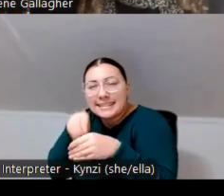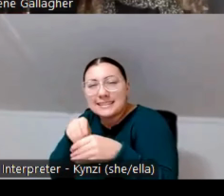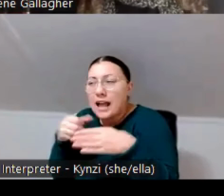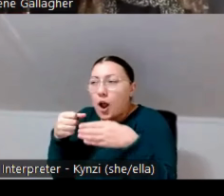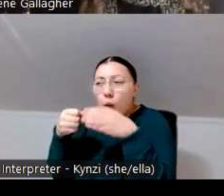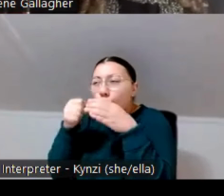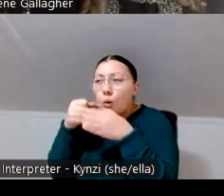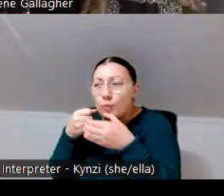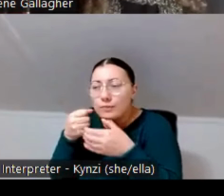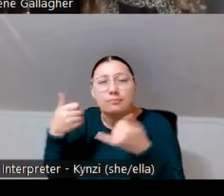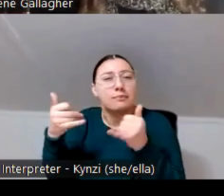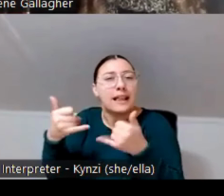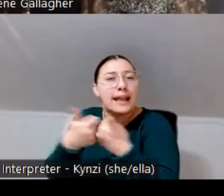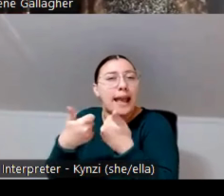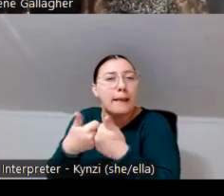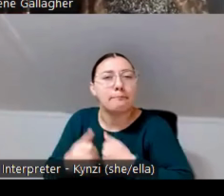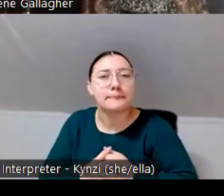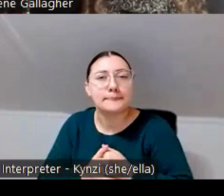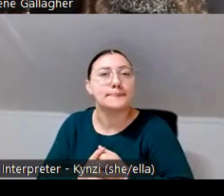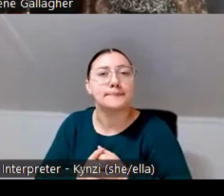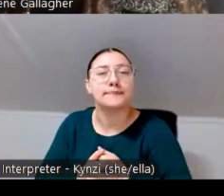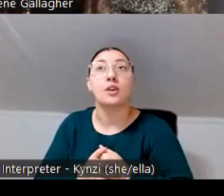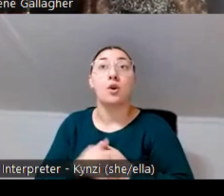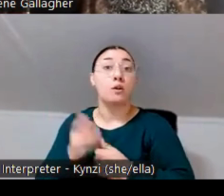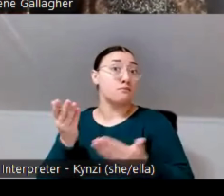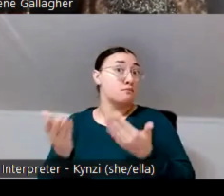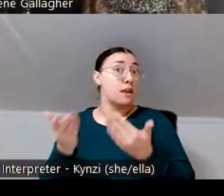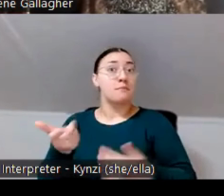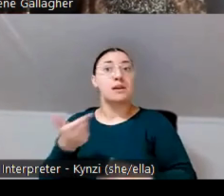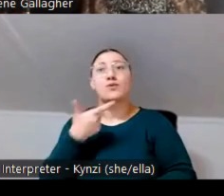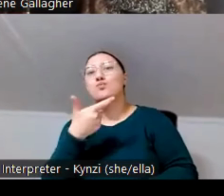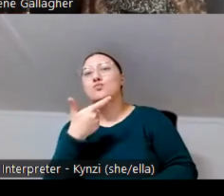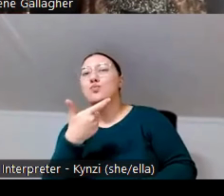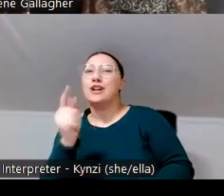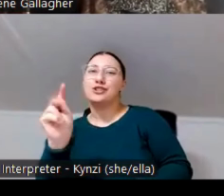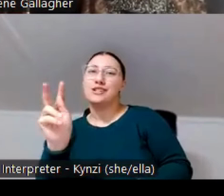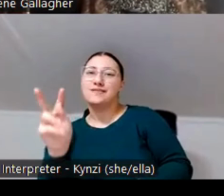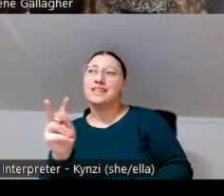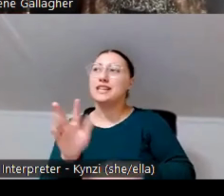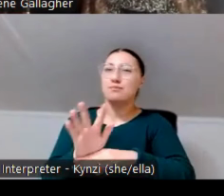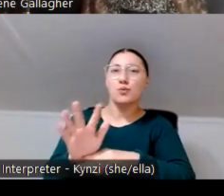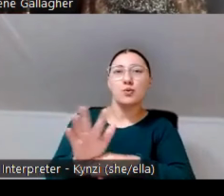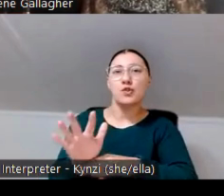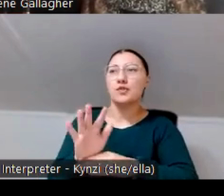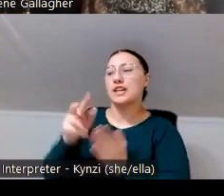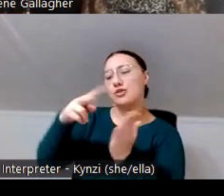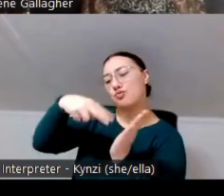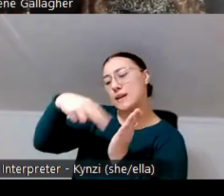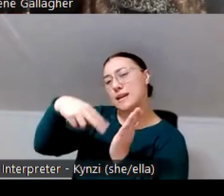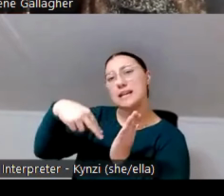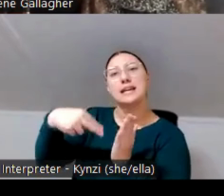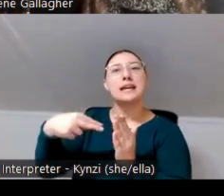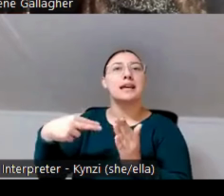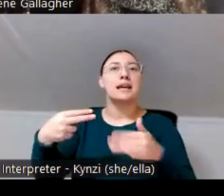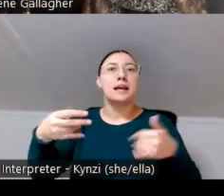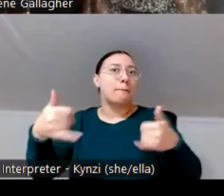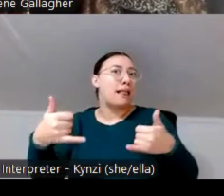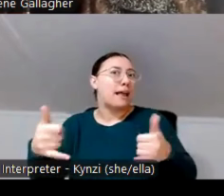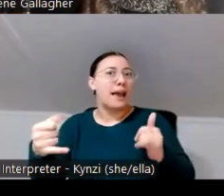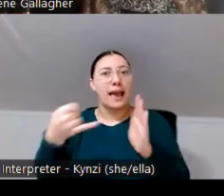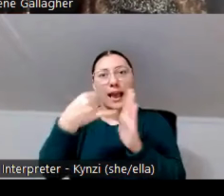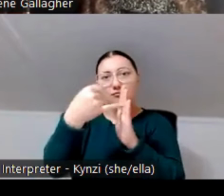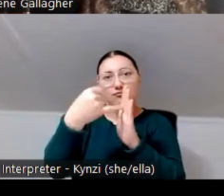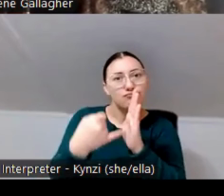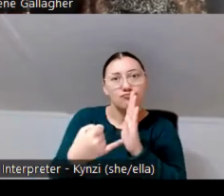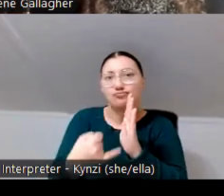Maybe your family likes to read or watch a movie, do a craft, or bake some cookies on a